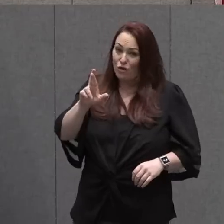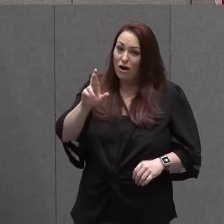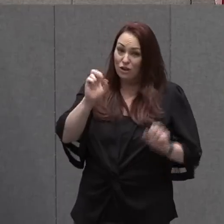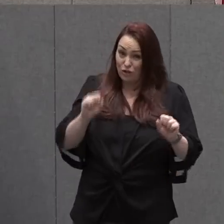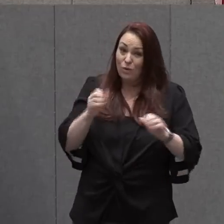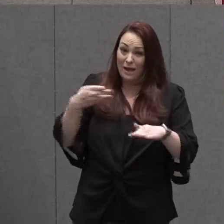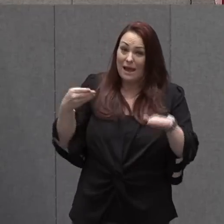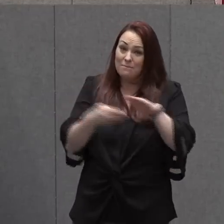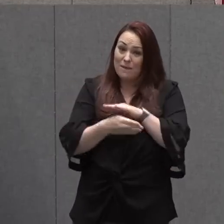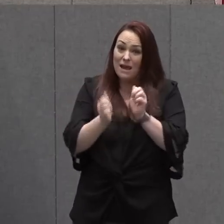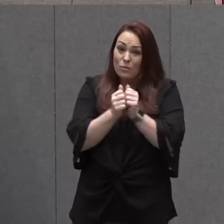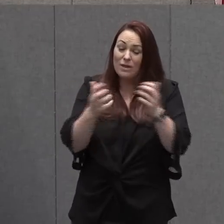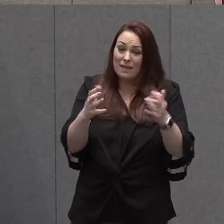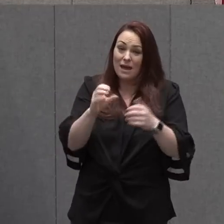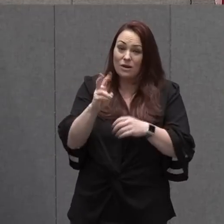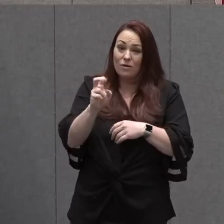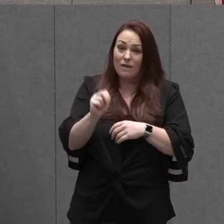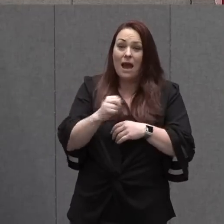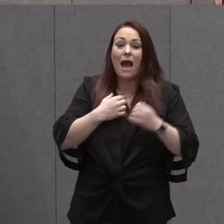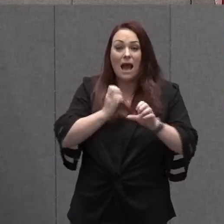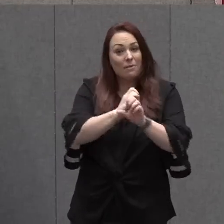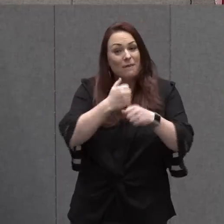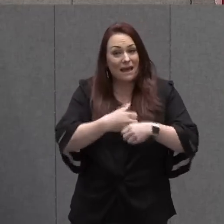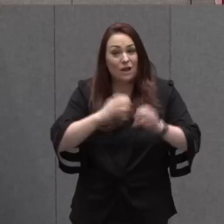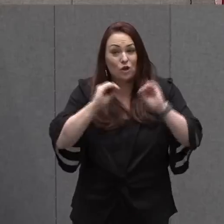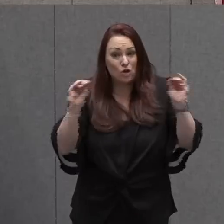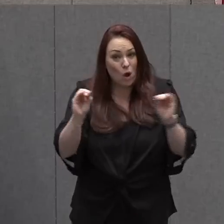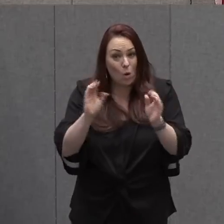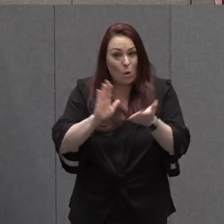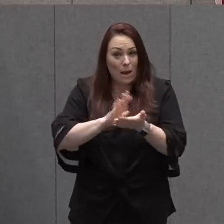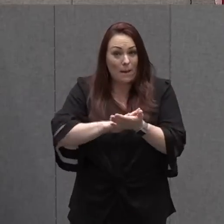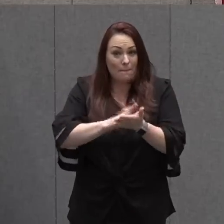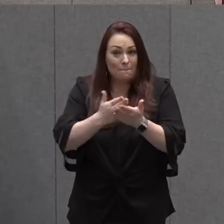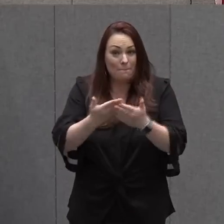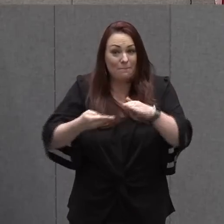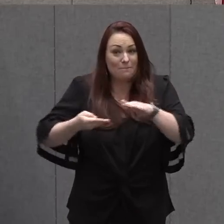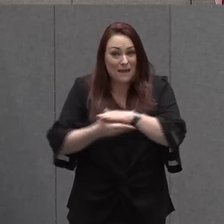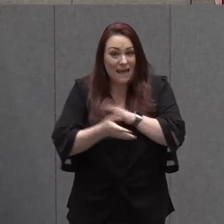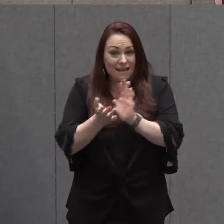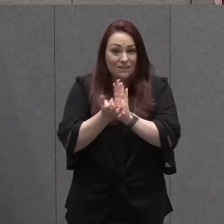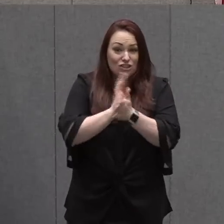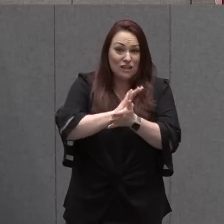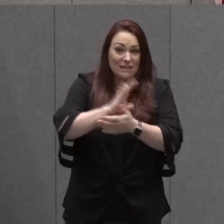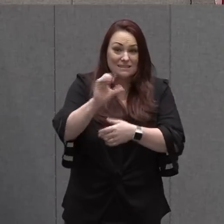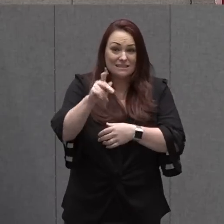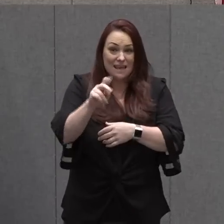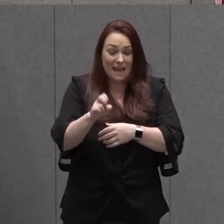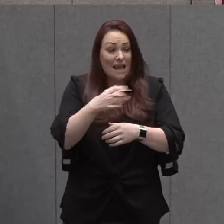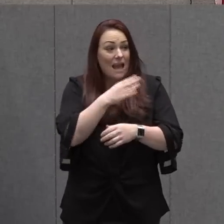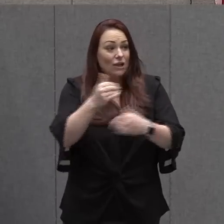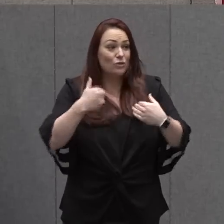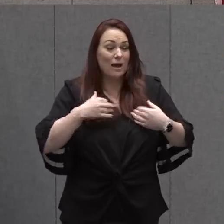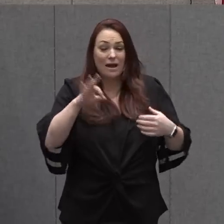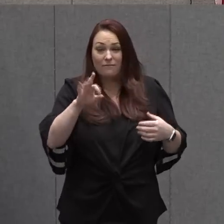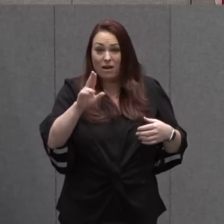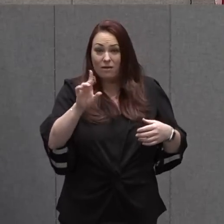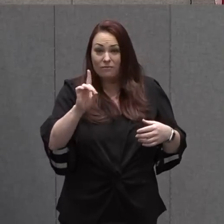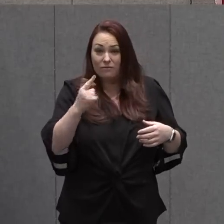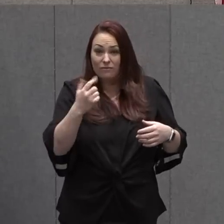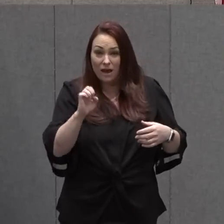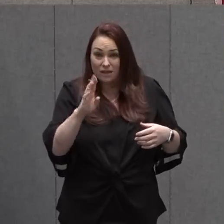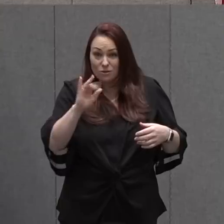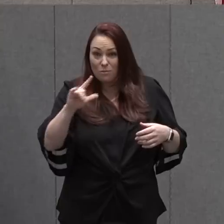oven. I make a no-bake cheesecake. And there are some fudge balls that you can make that don't require an oven